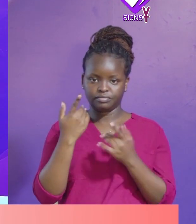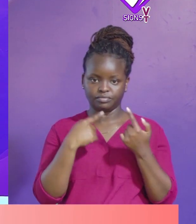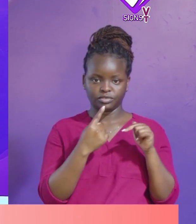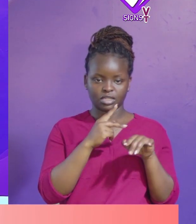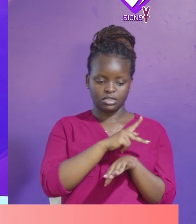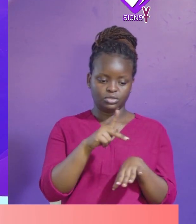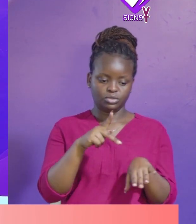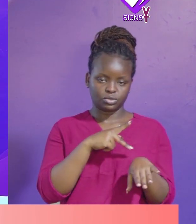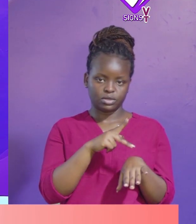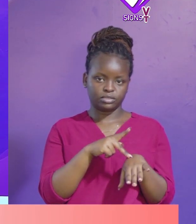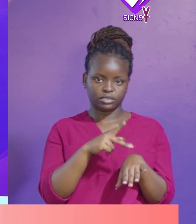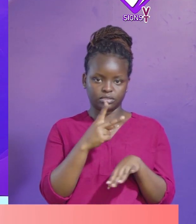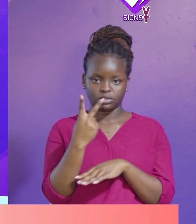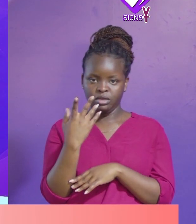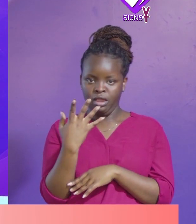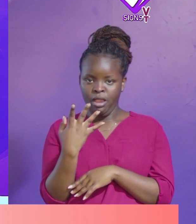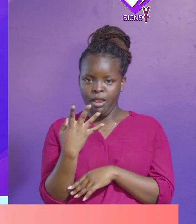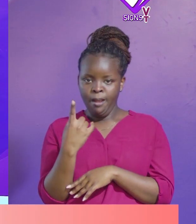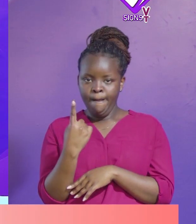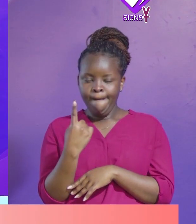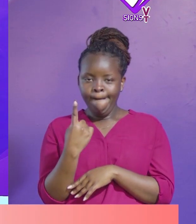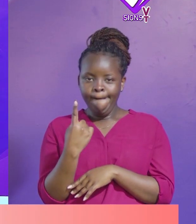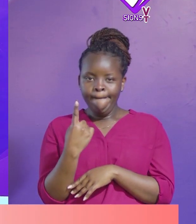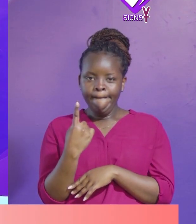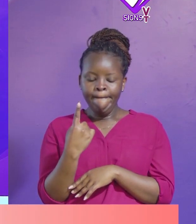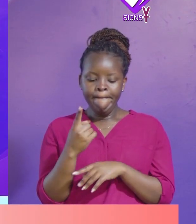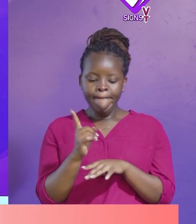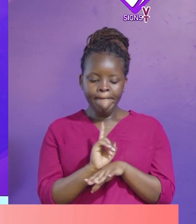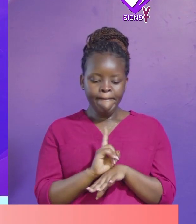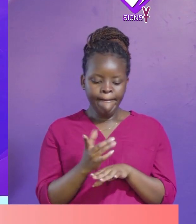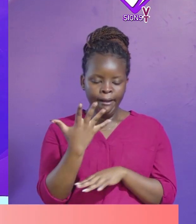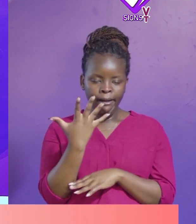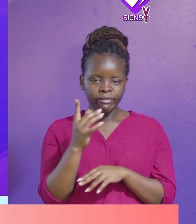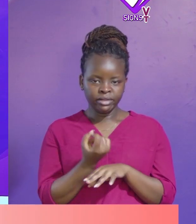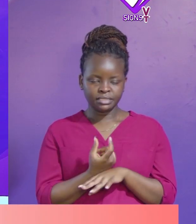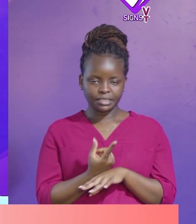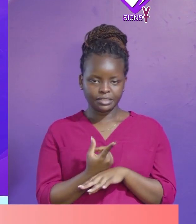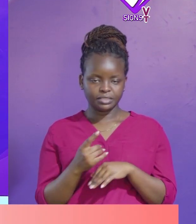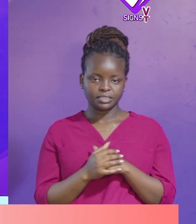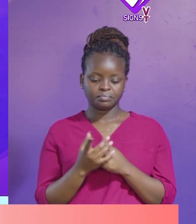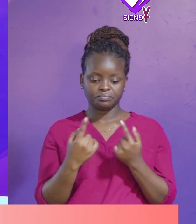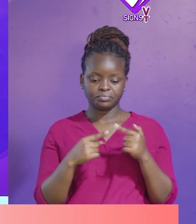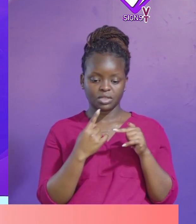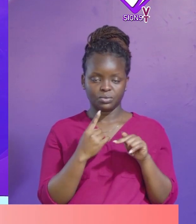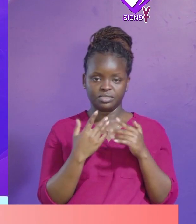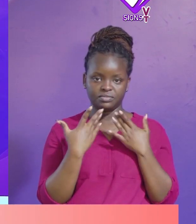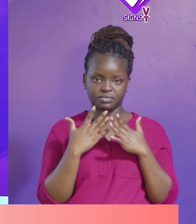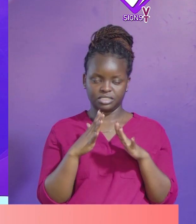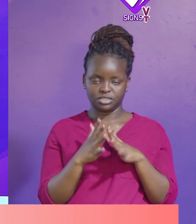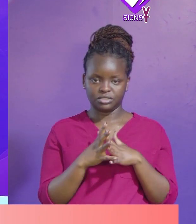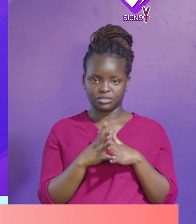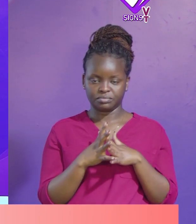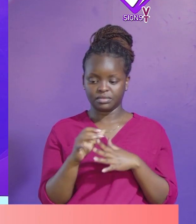2 hours, 21 minutes and 5 seconds. That is, she won gold.